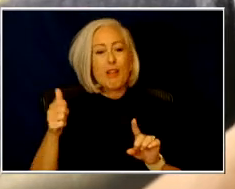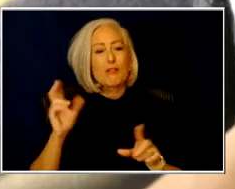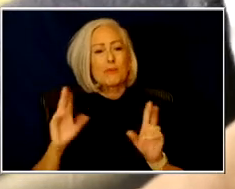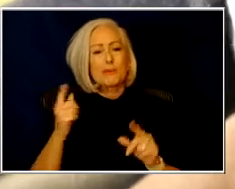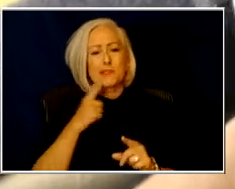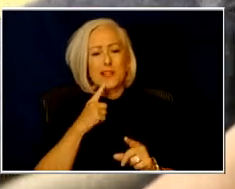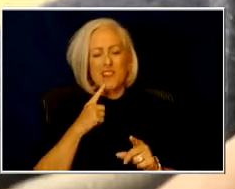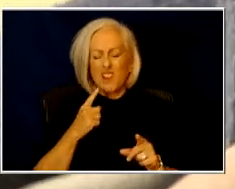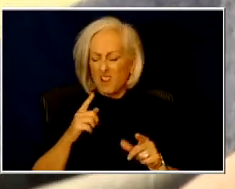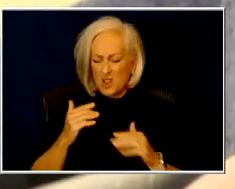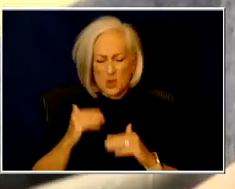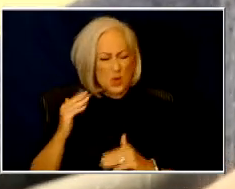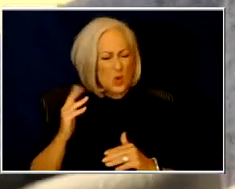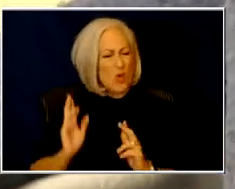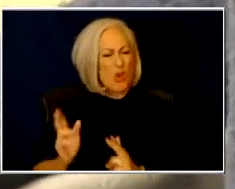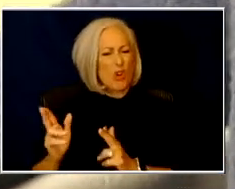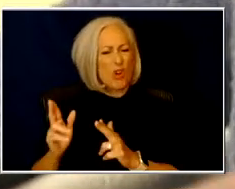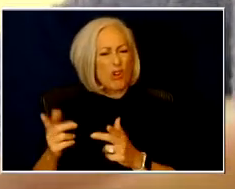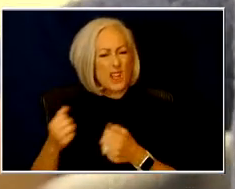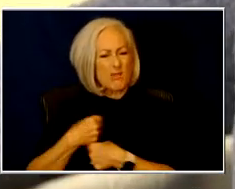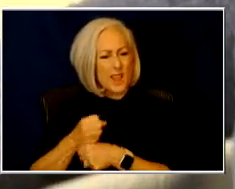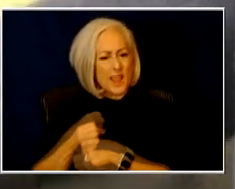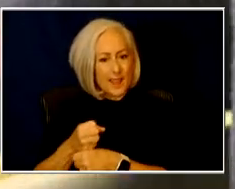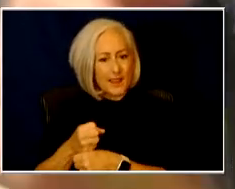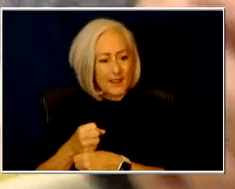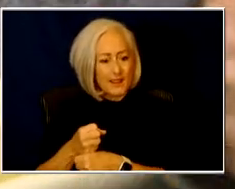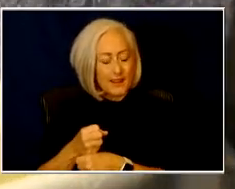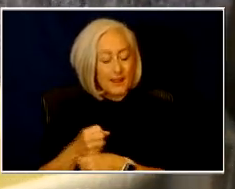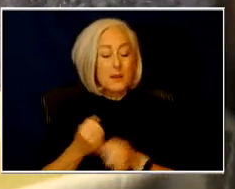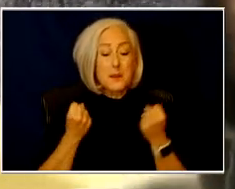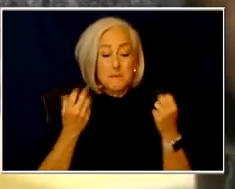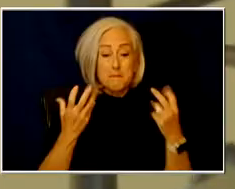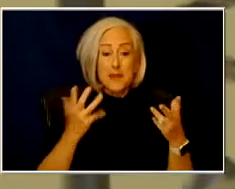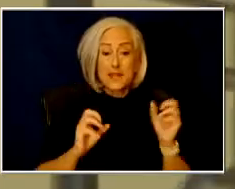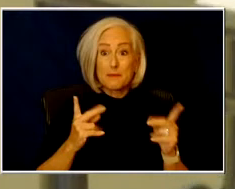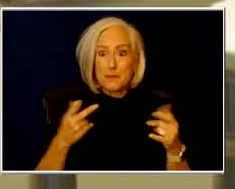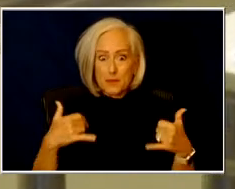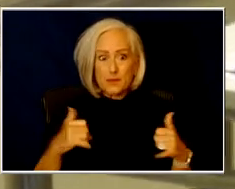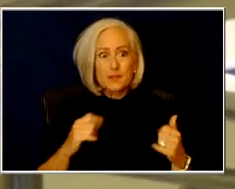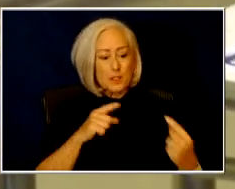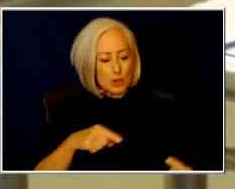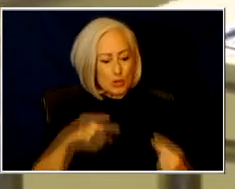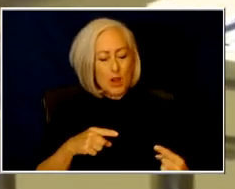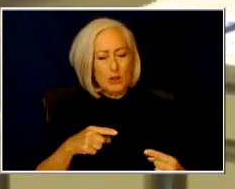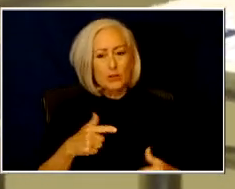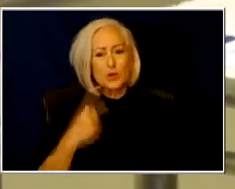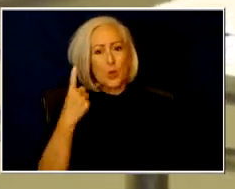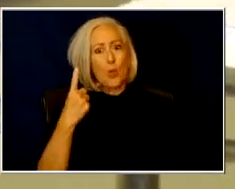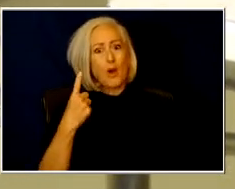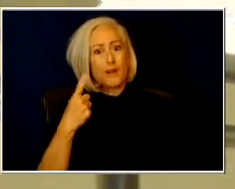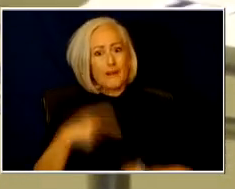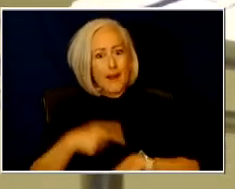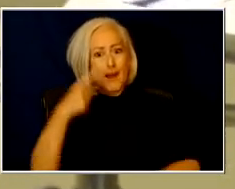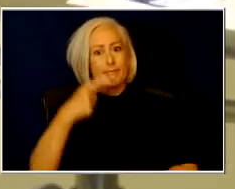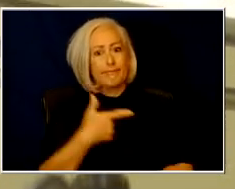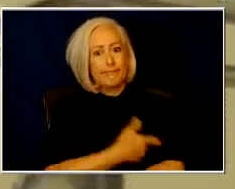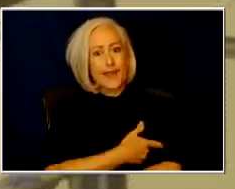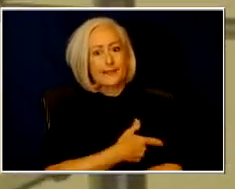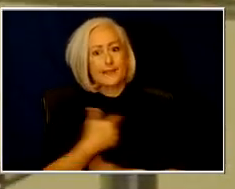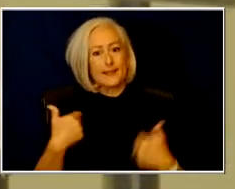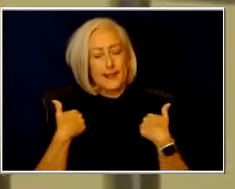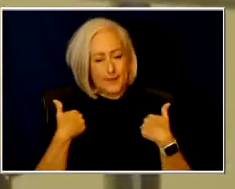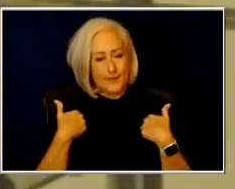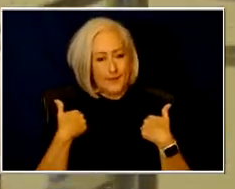vaccines available many in the nation still struggle with the choice to even get one today we'll explore how these vaccines came about